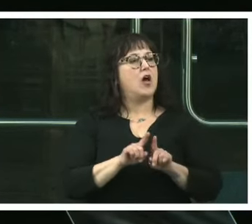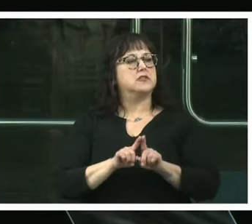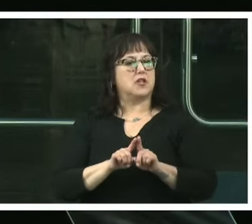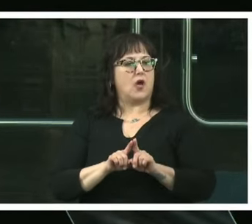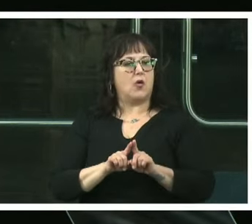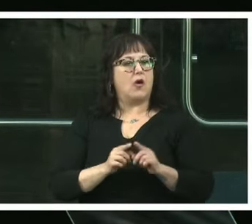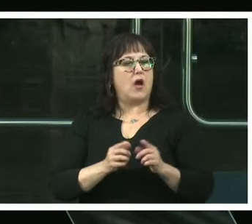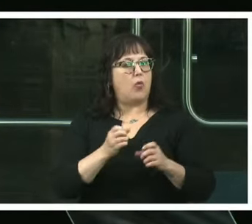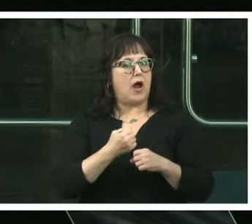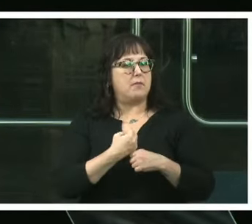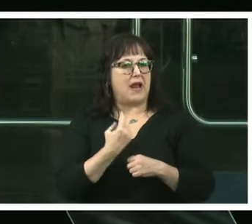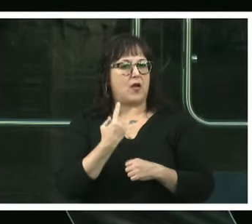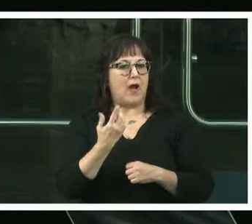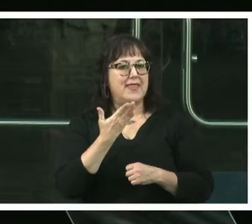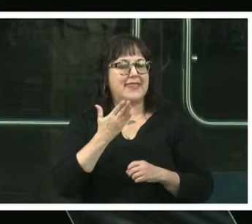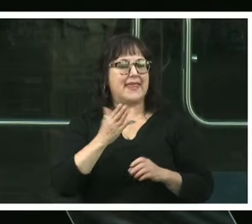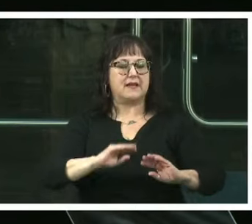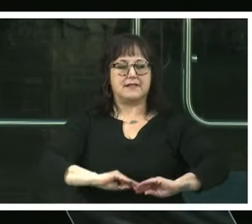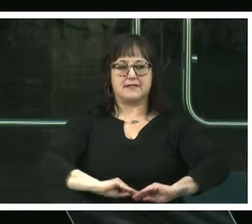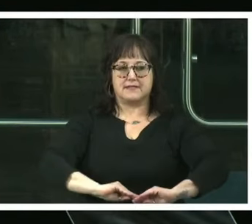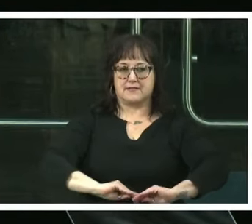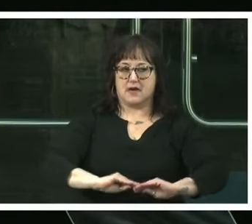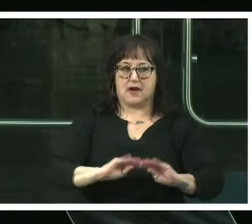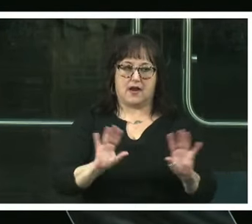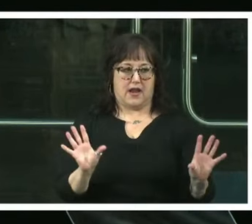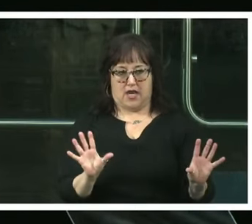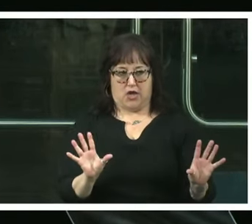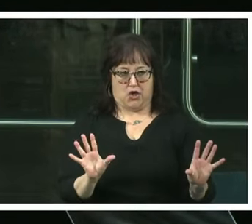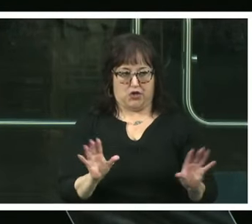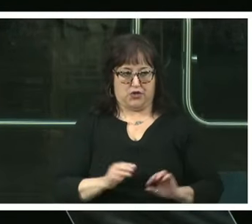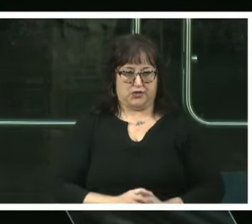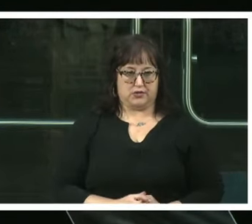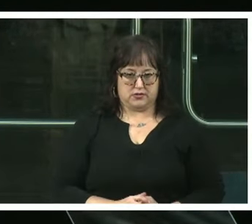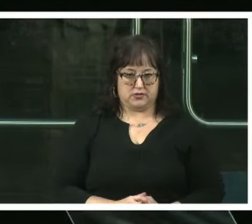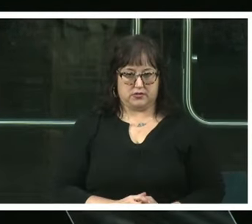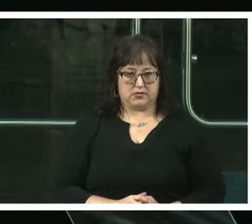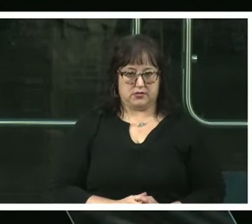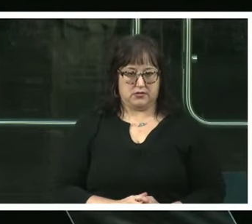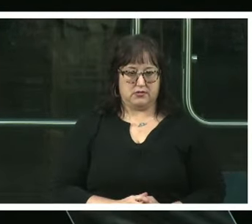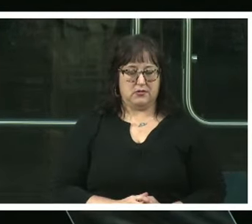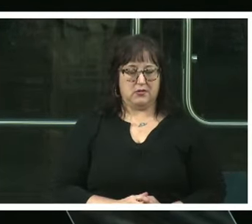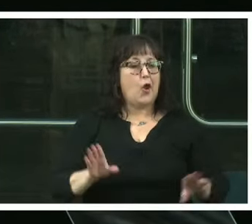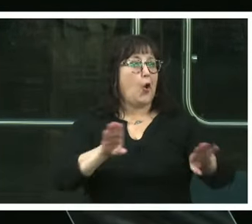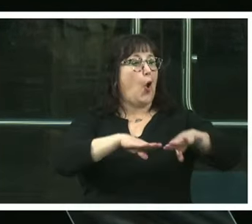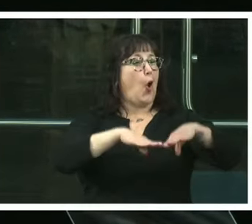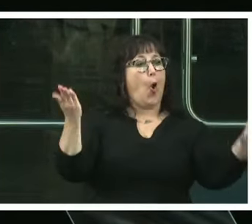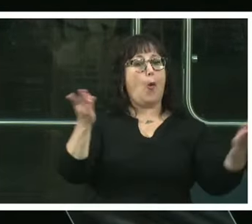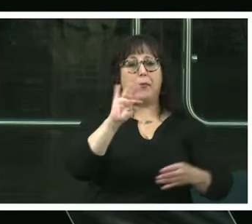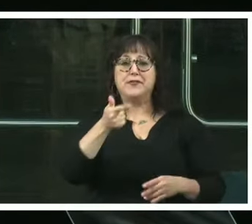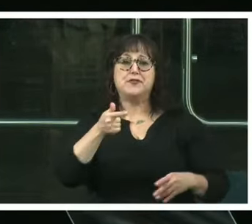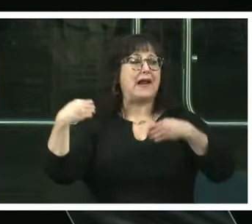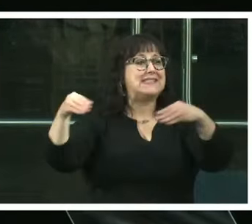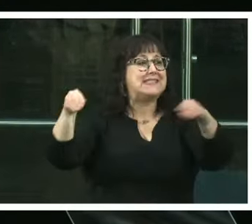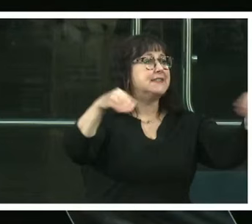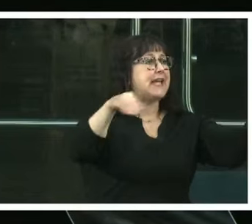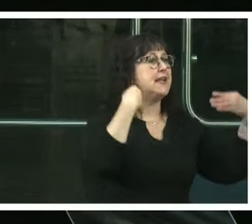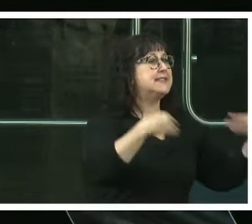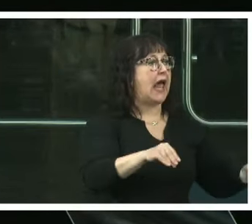one thing very clear. I am not okay with open-air drug dealing in this